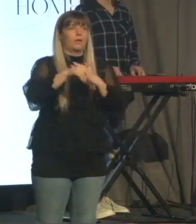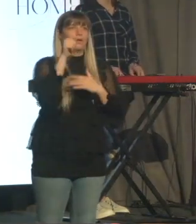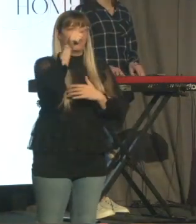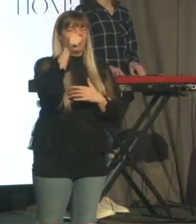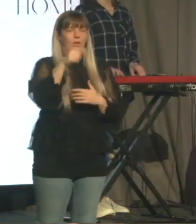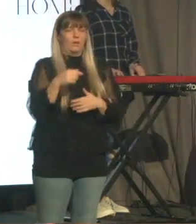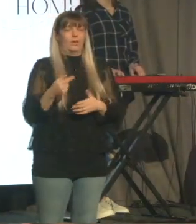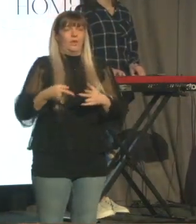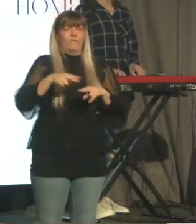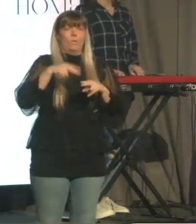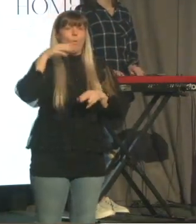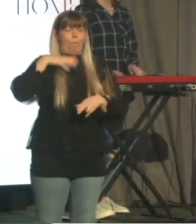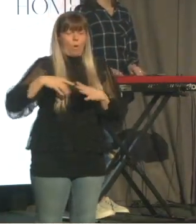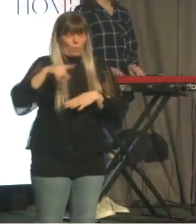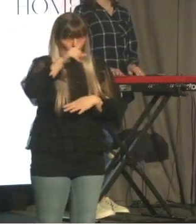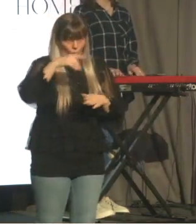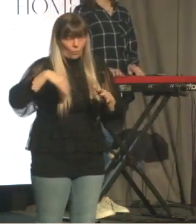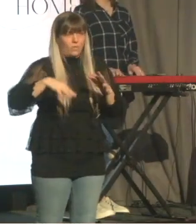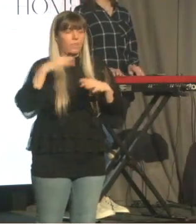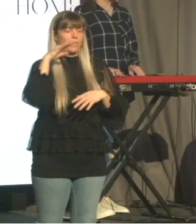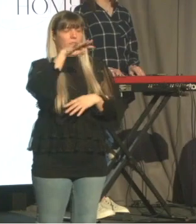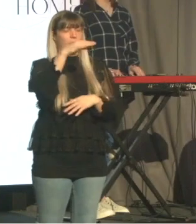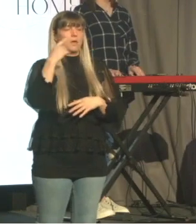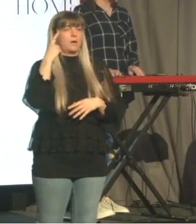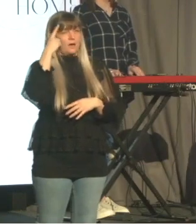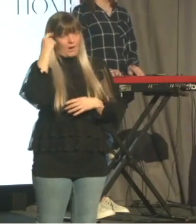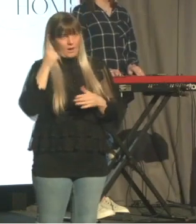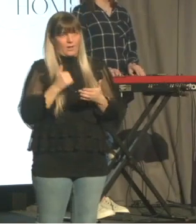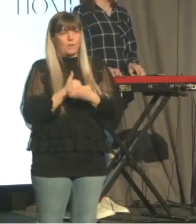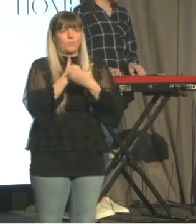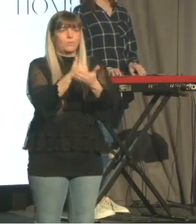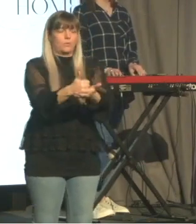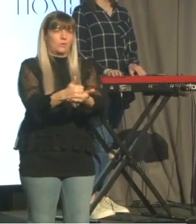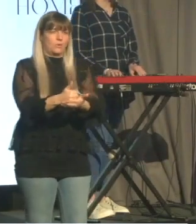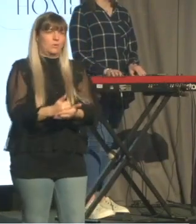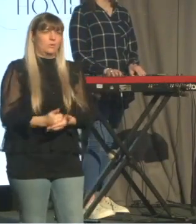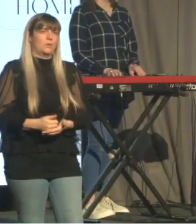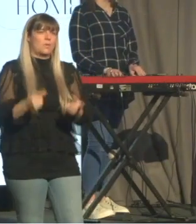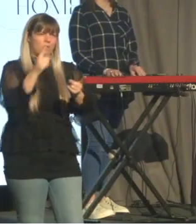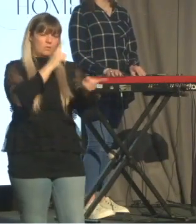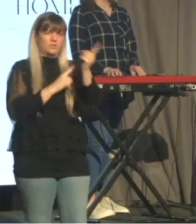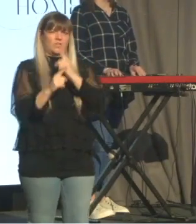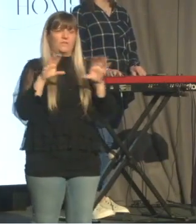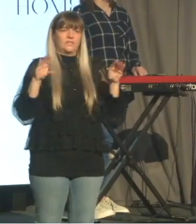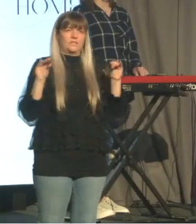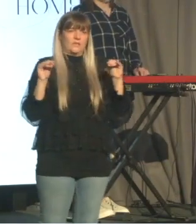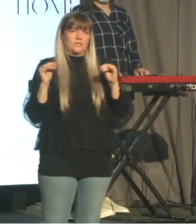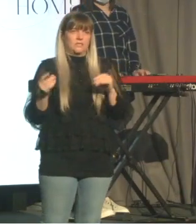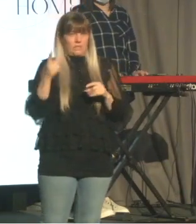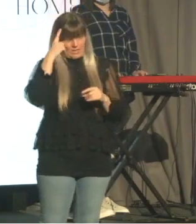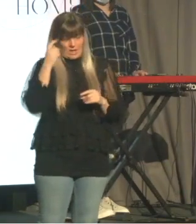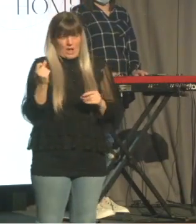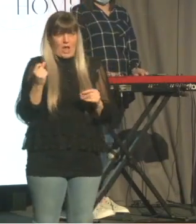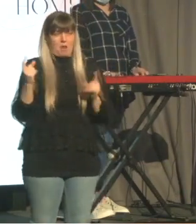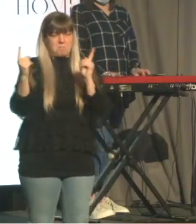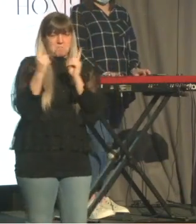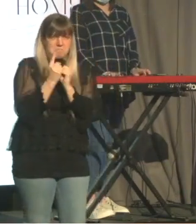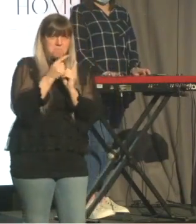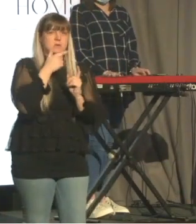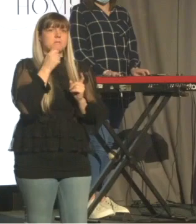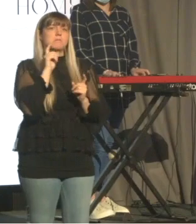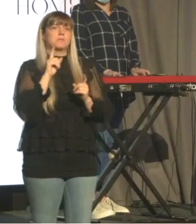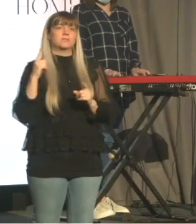to do that. There'll be a team of people at the back just after the service here. And you can also jump online. We've got this fancy new